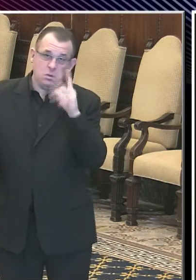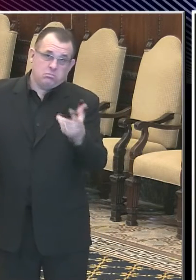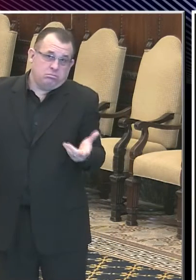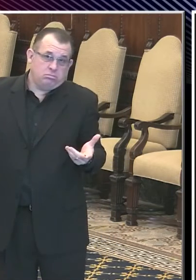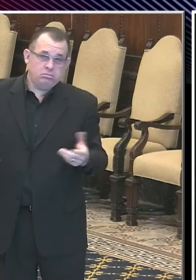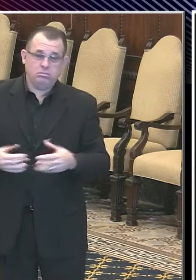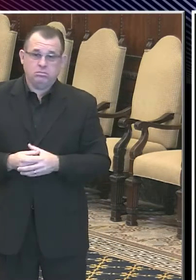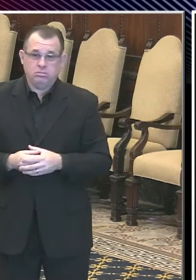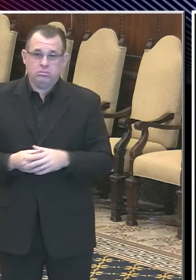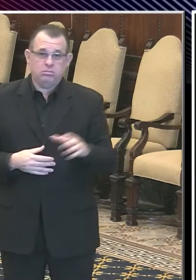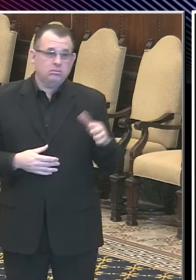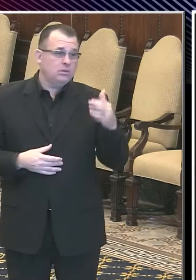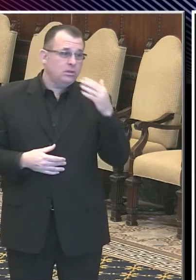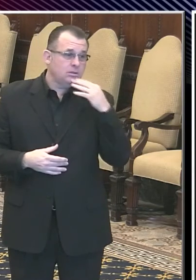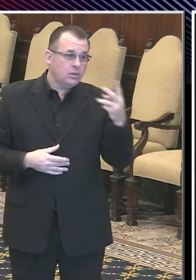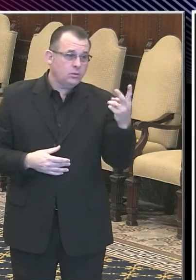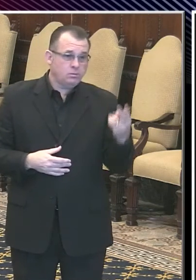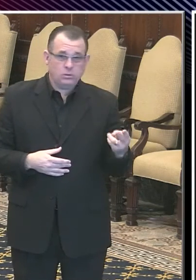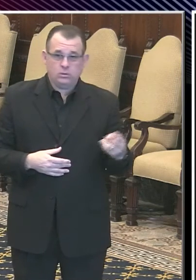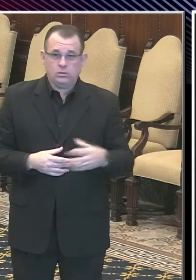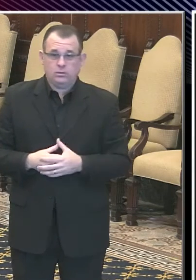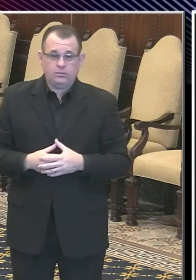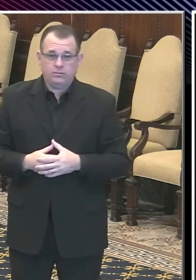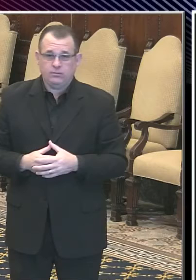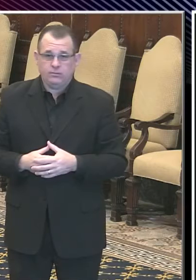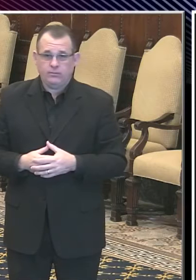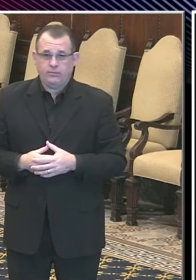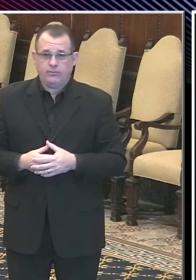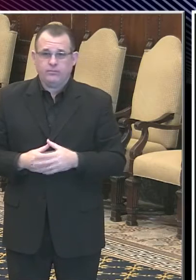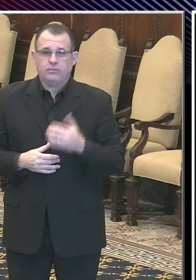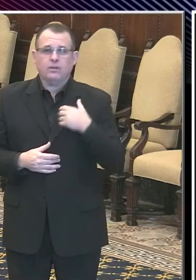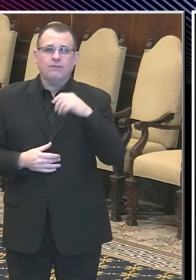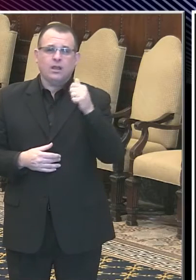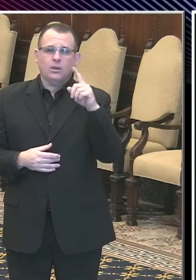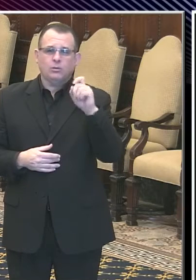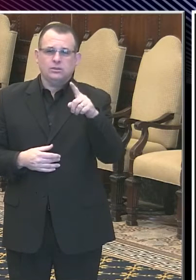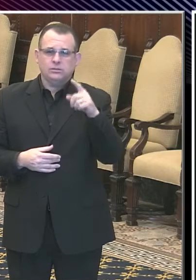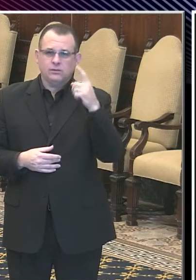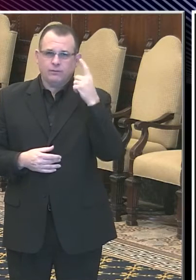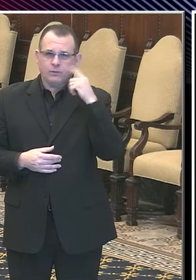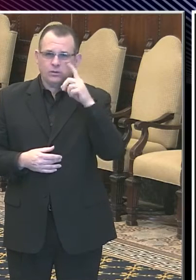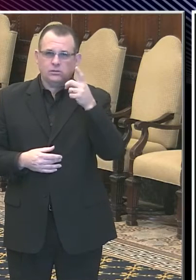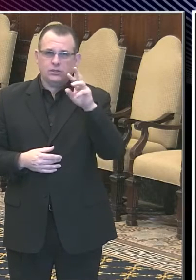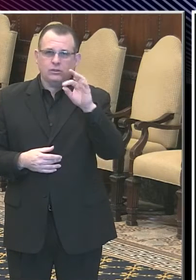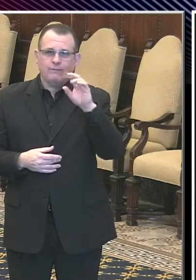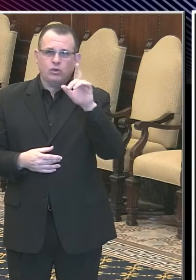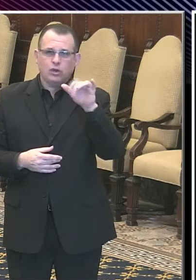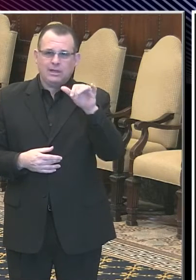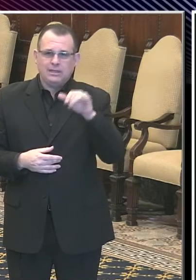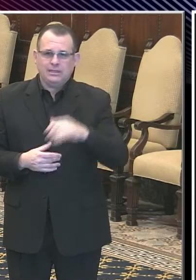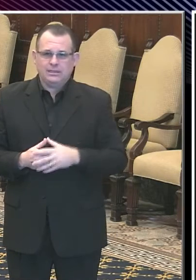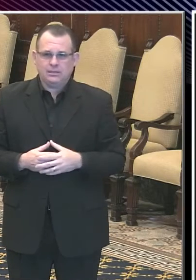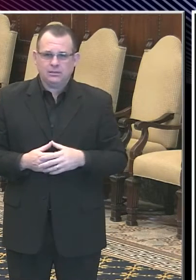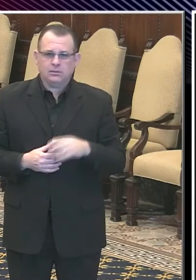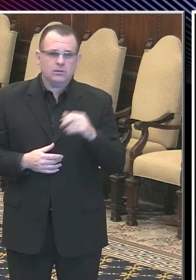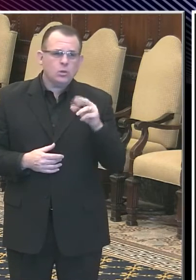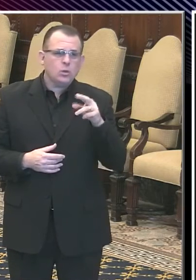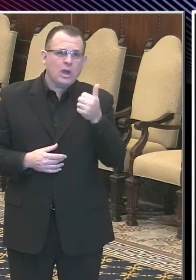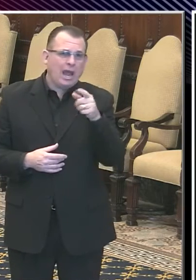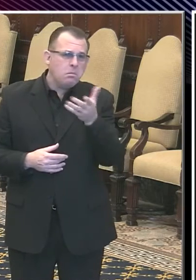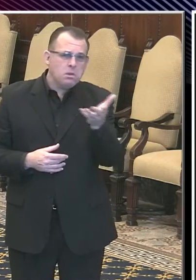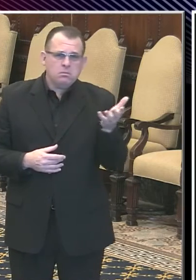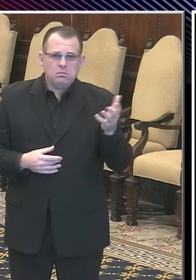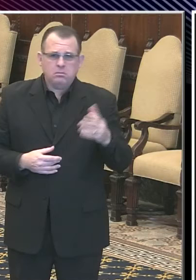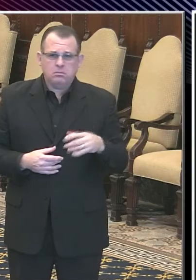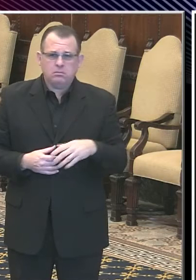Okay, thank you both. Another question for Dr. Farley O'Brien or anybody about the Leah Corus